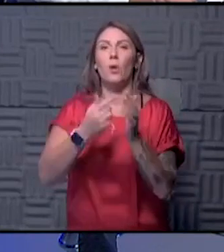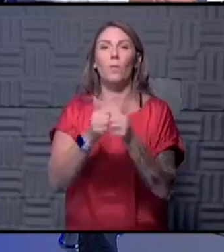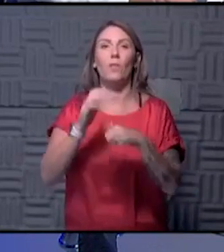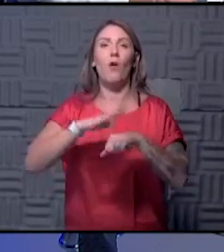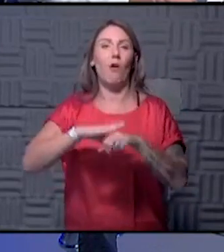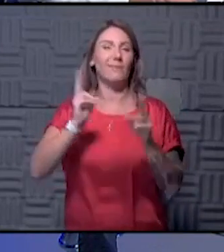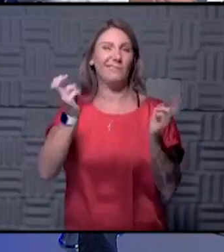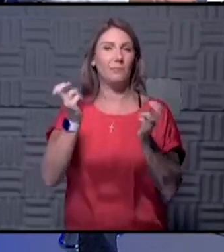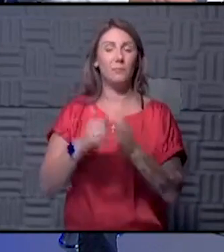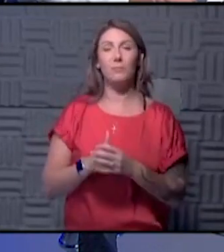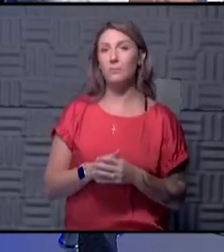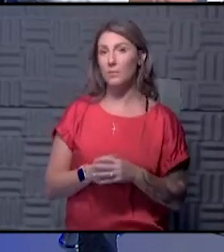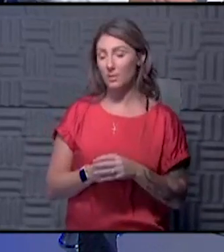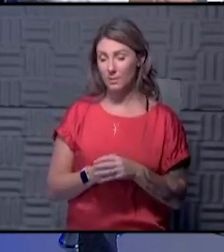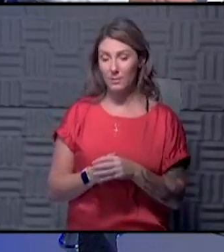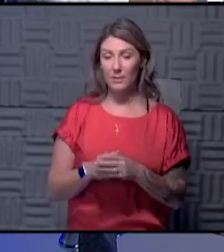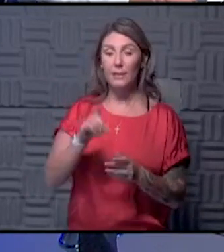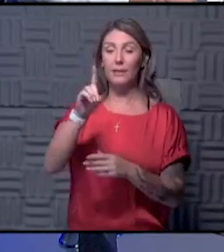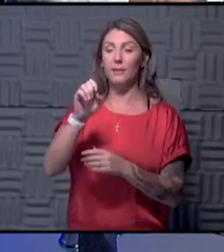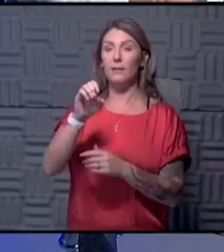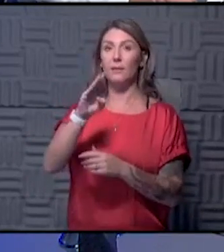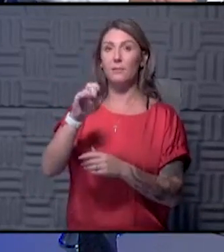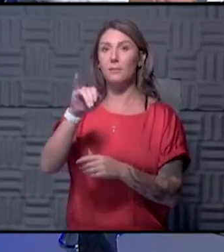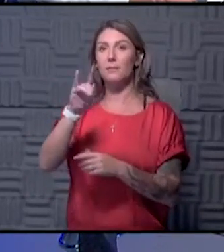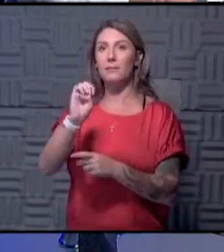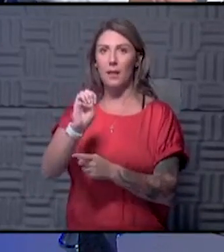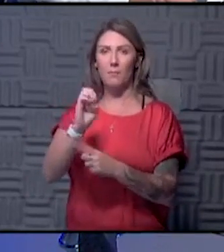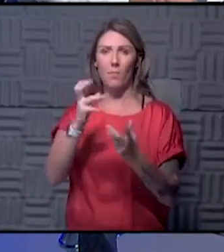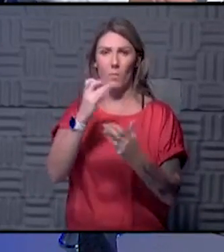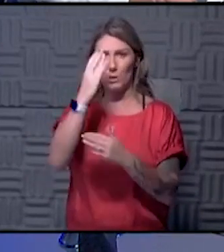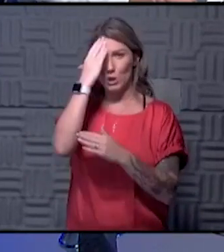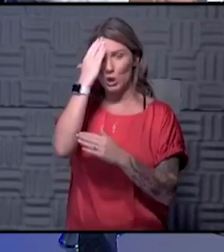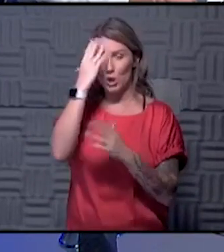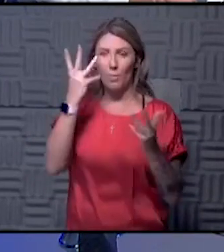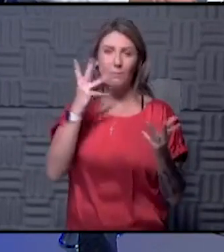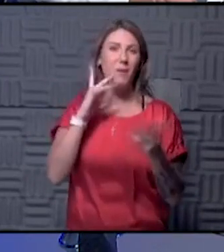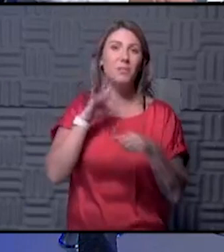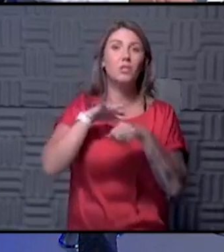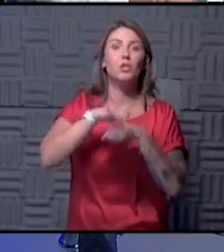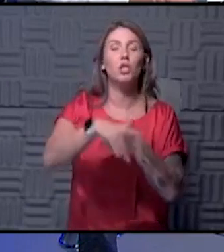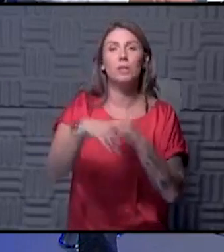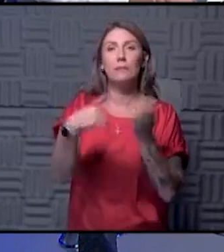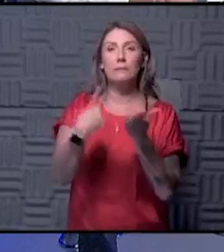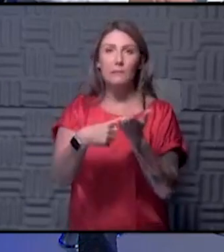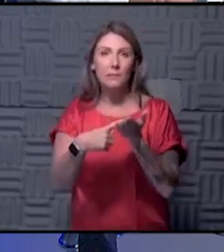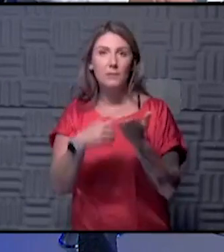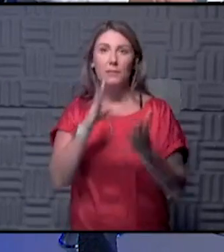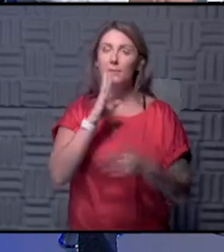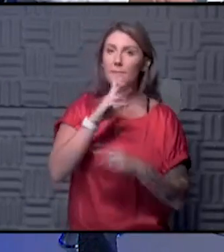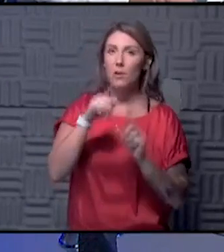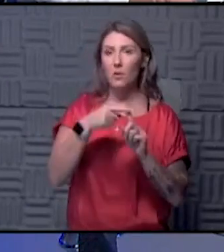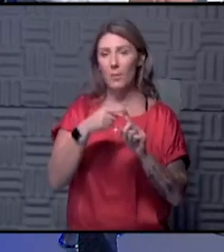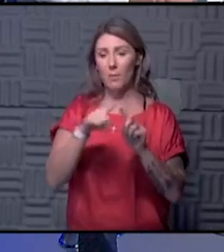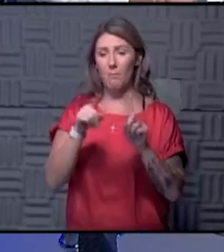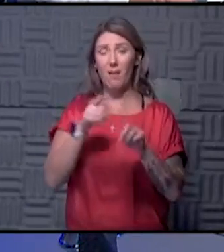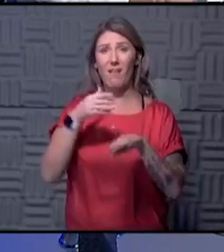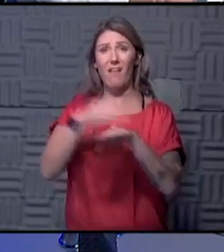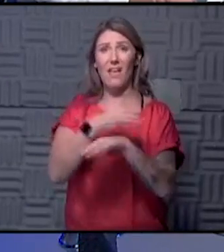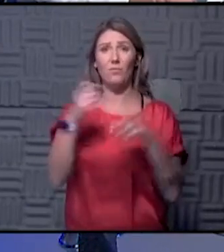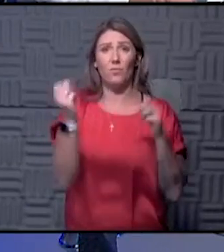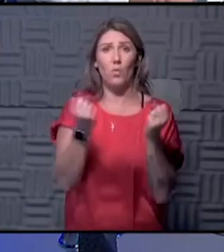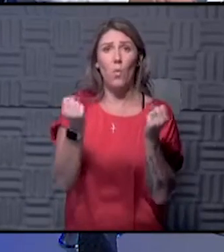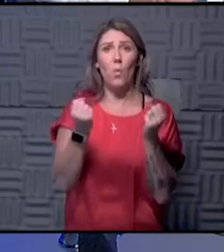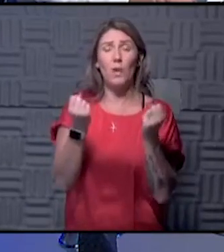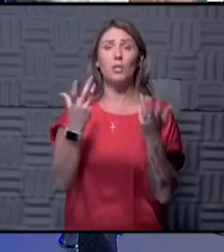first. Debbie wants to know, do you plan, she said it may be kind of early to talk about it, but after the winter break, are you going to do